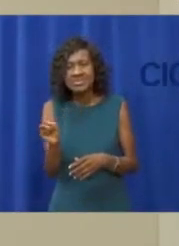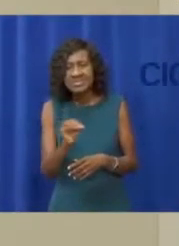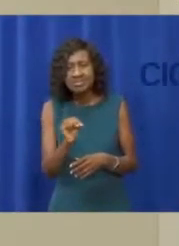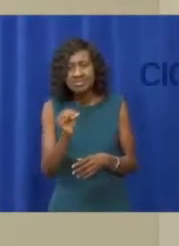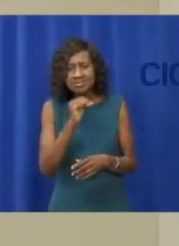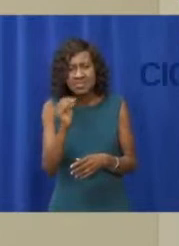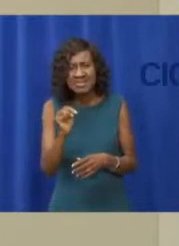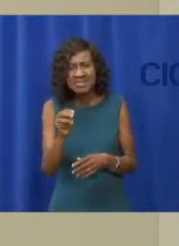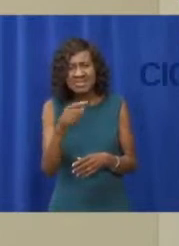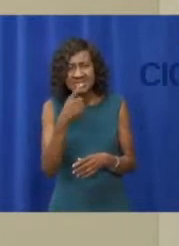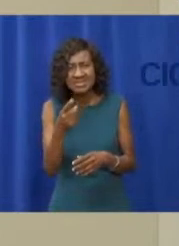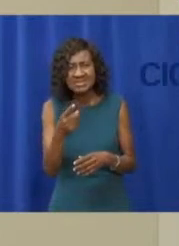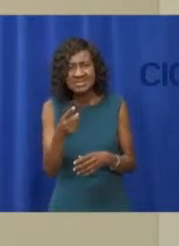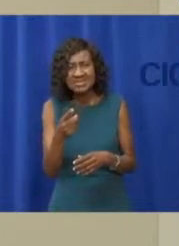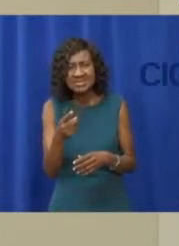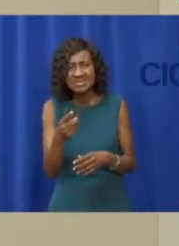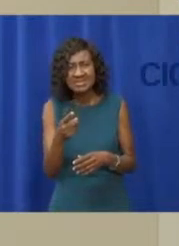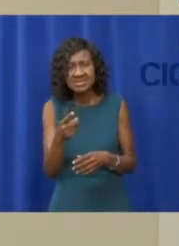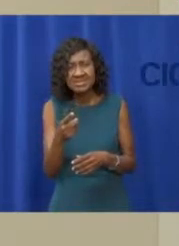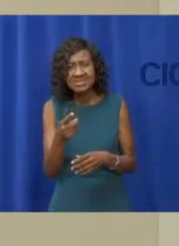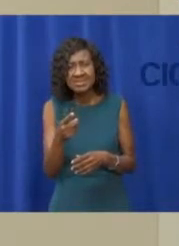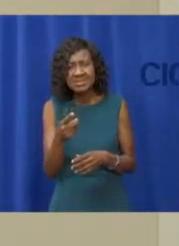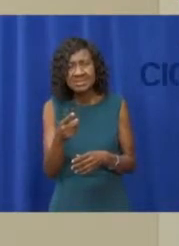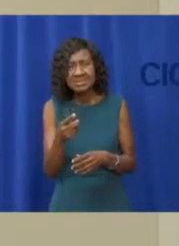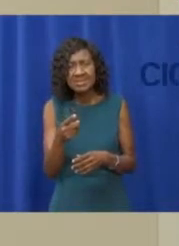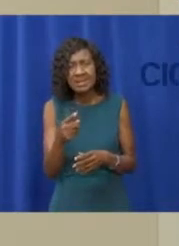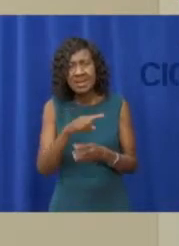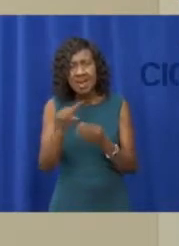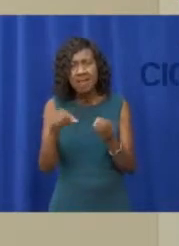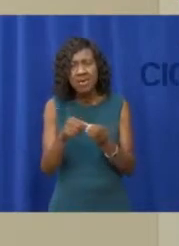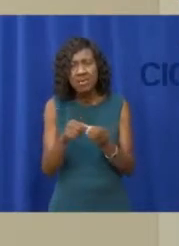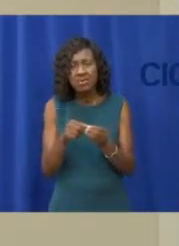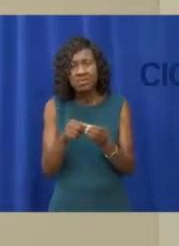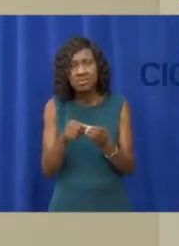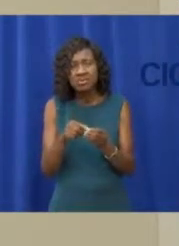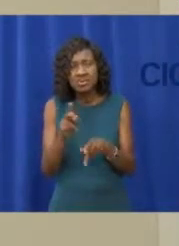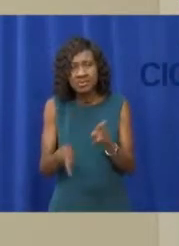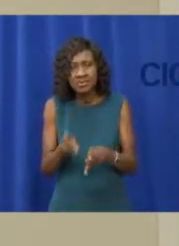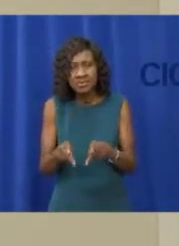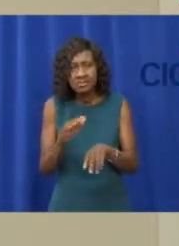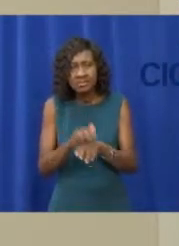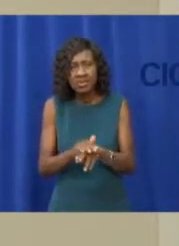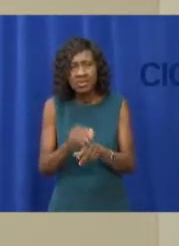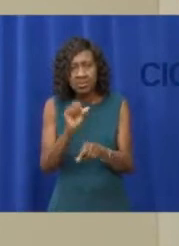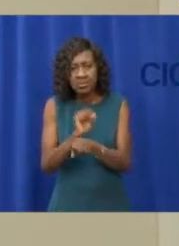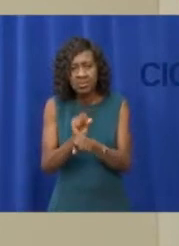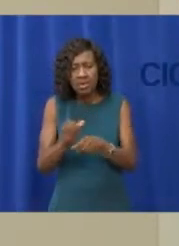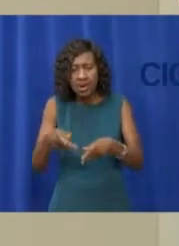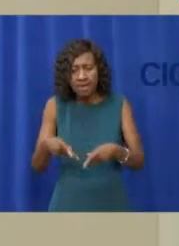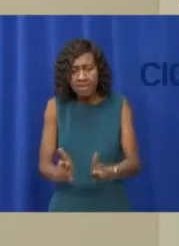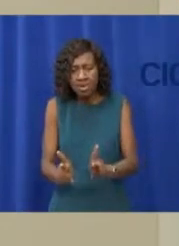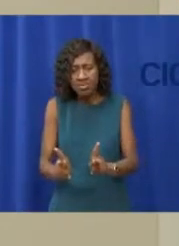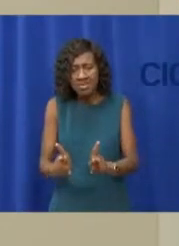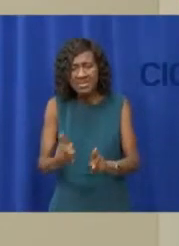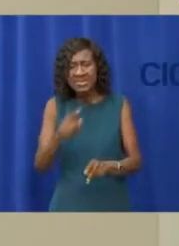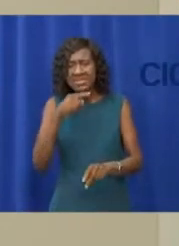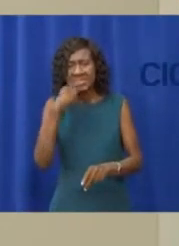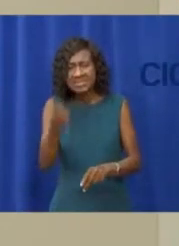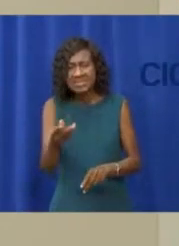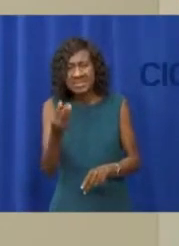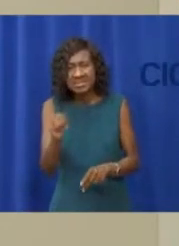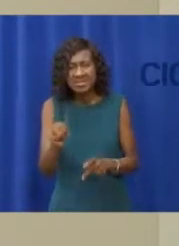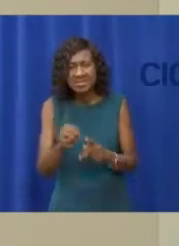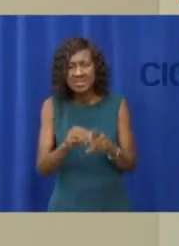that is aimed at work permit employees, telling them to leave the island. I know you have indicated